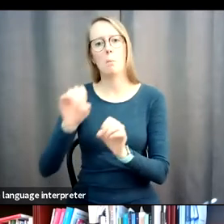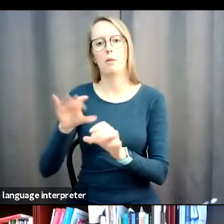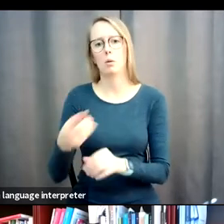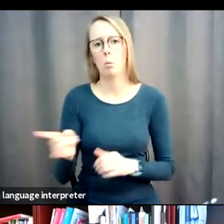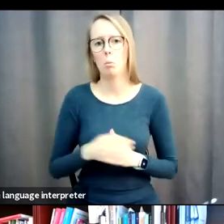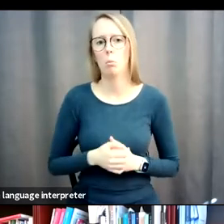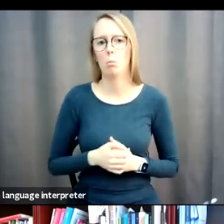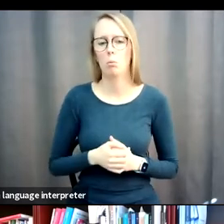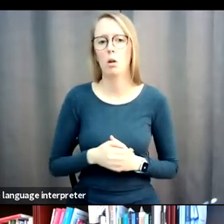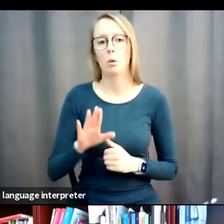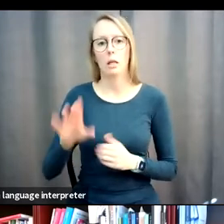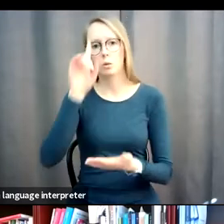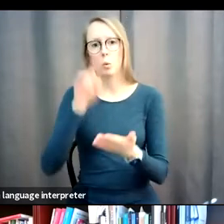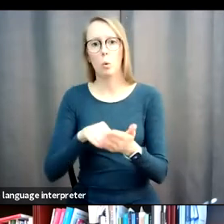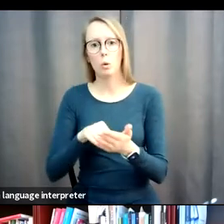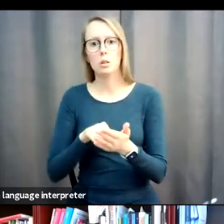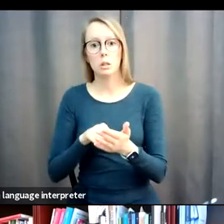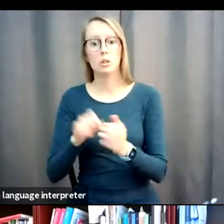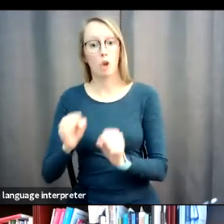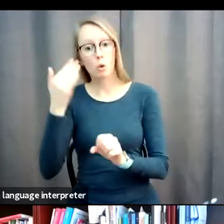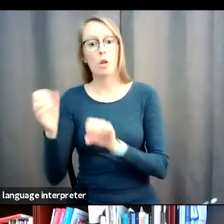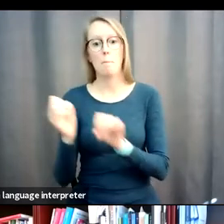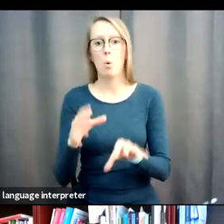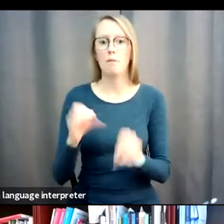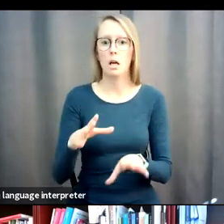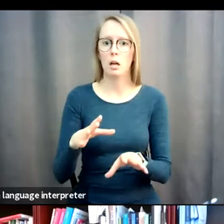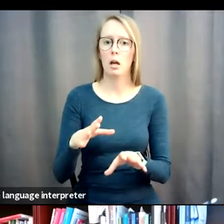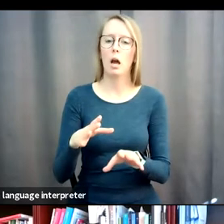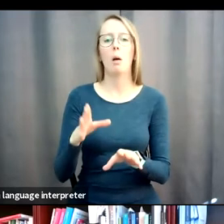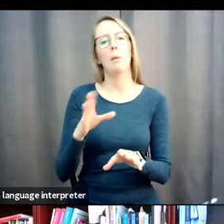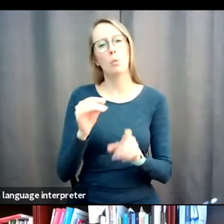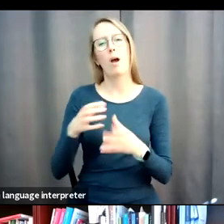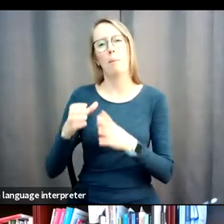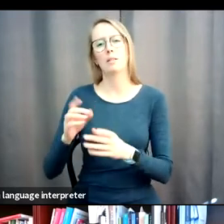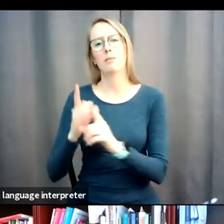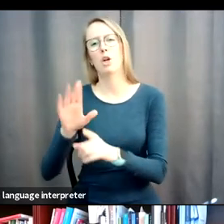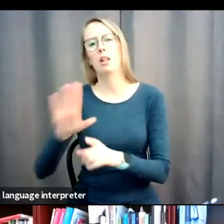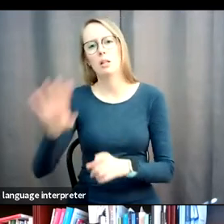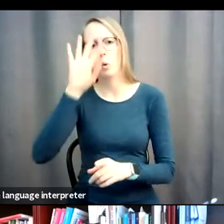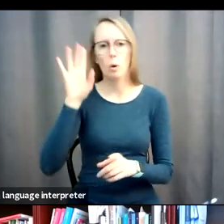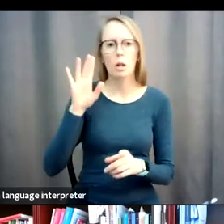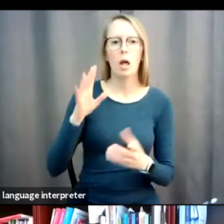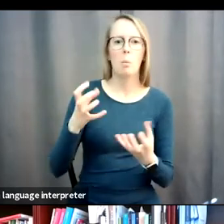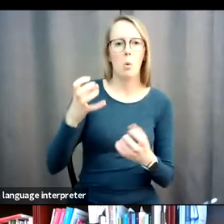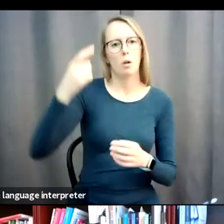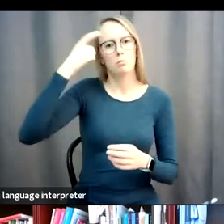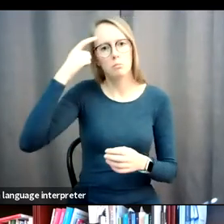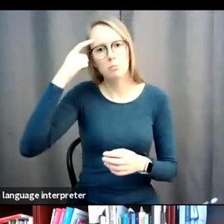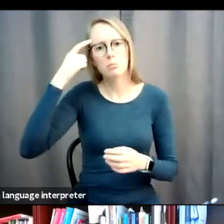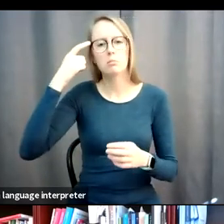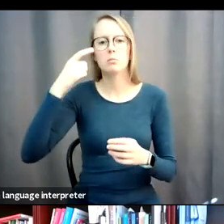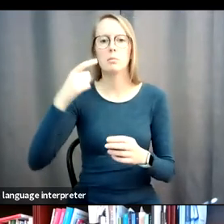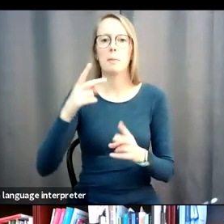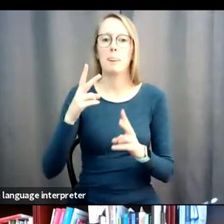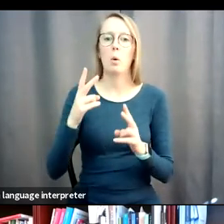their views being given due weight in accordance with their age and maturity, on an equal basis with other children, and